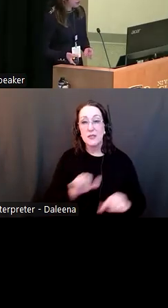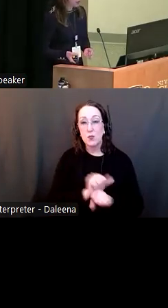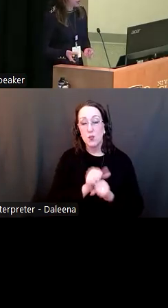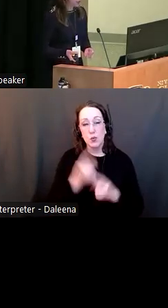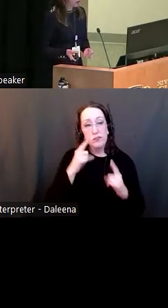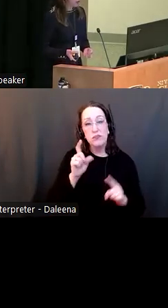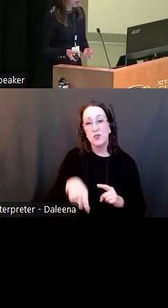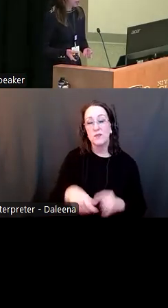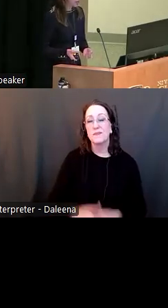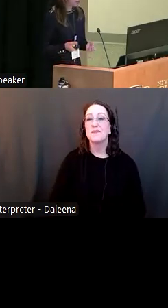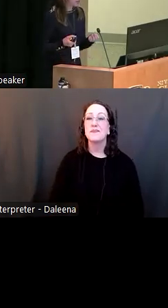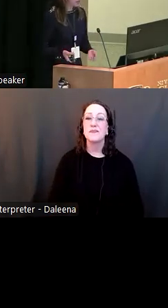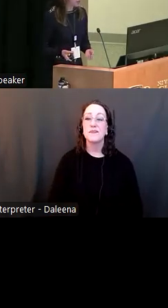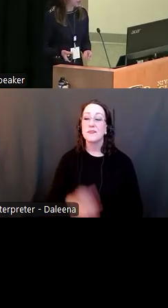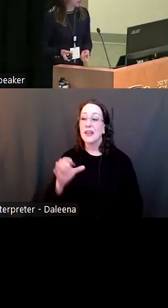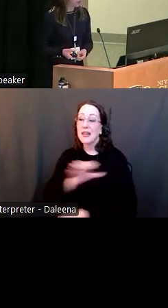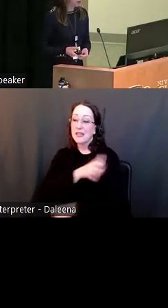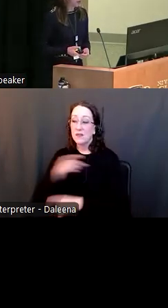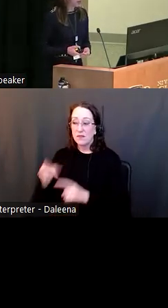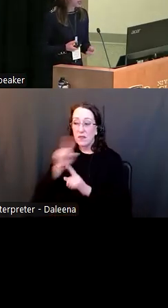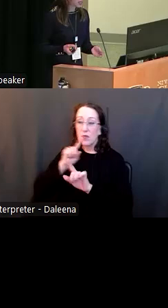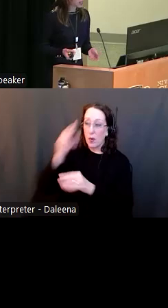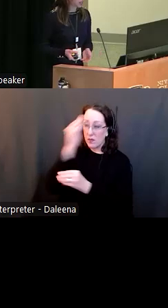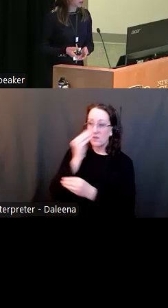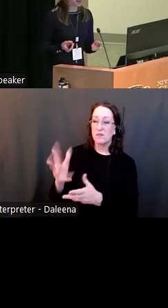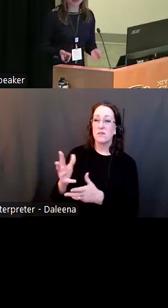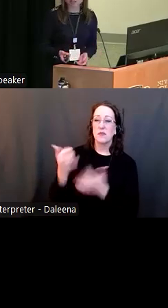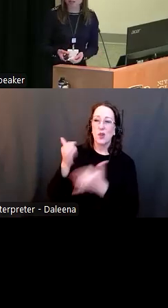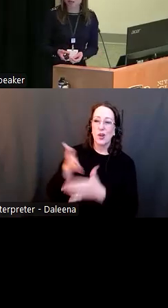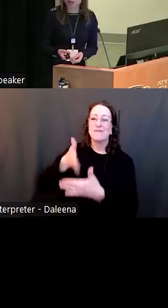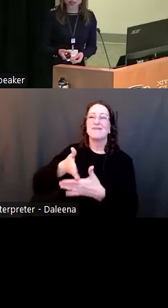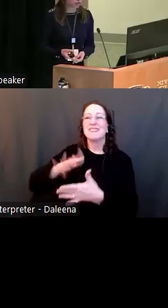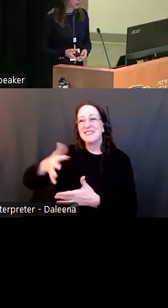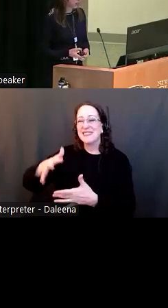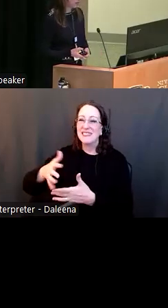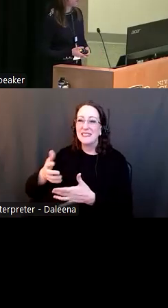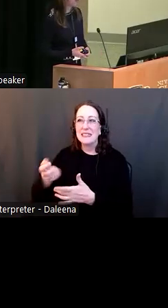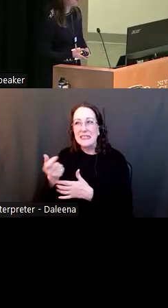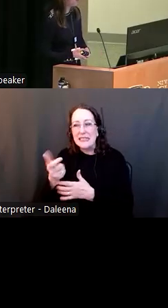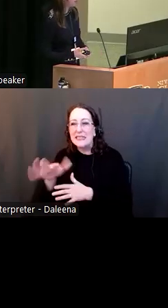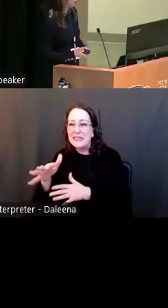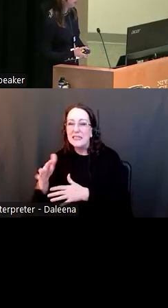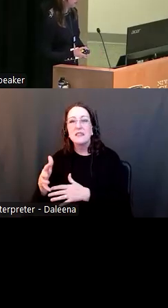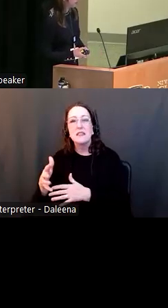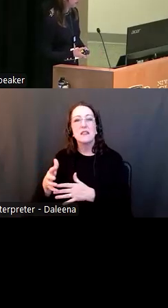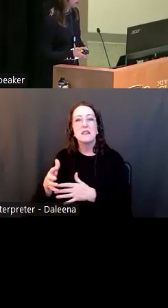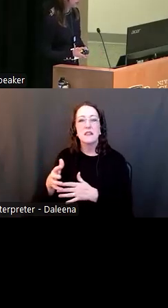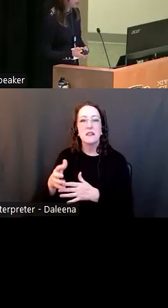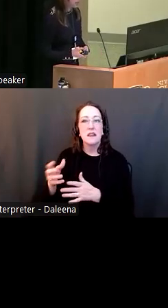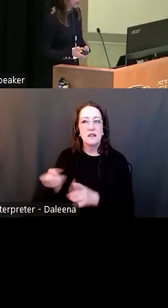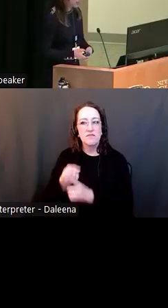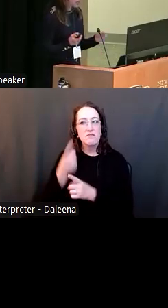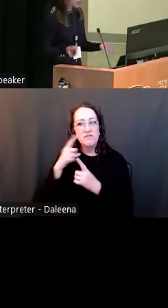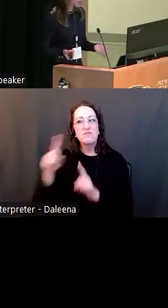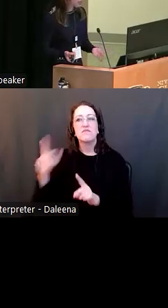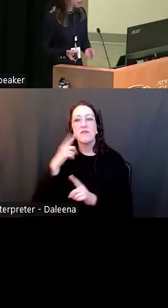Clinicians also reported that current interventions were only slightly to somewhat effective in addressing a motivation.